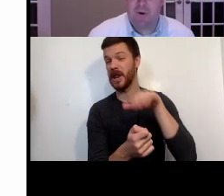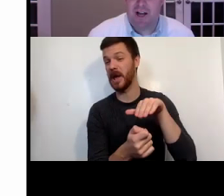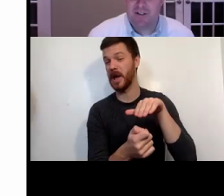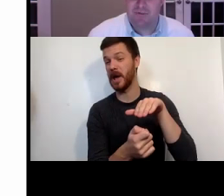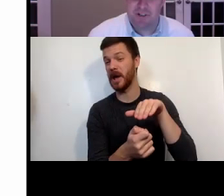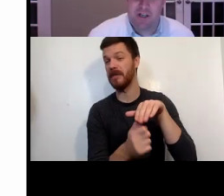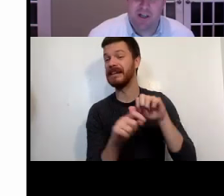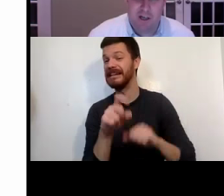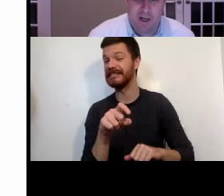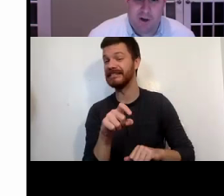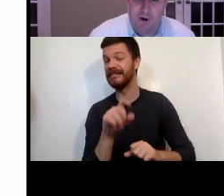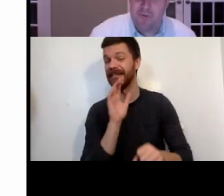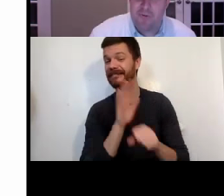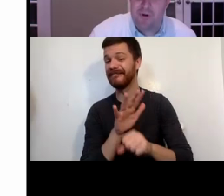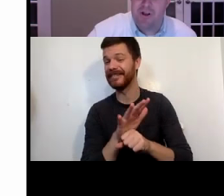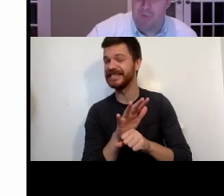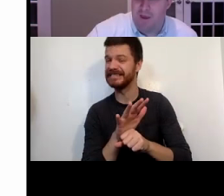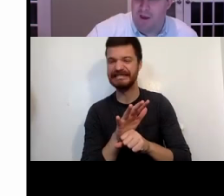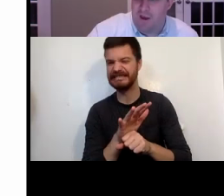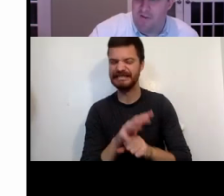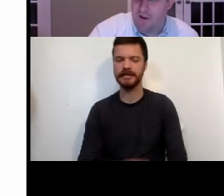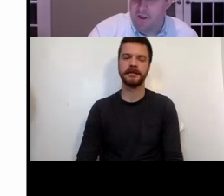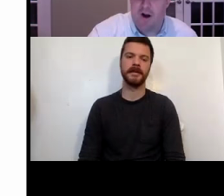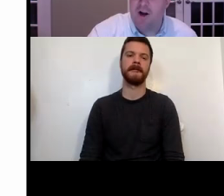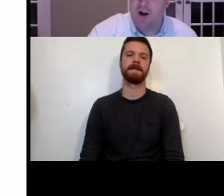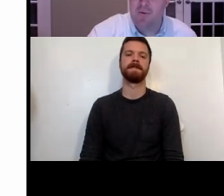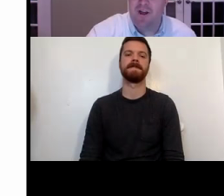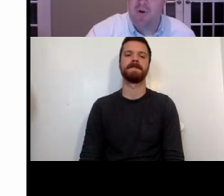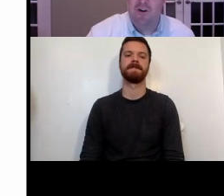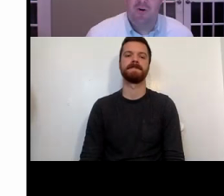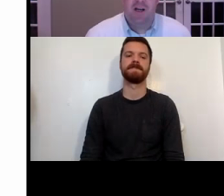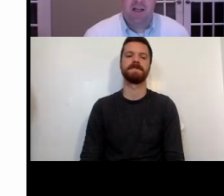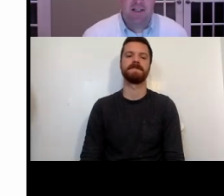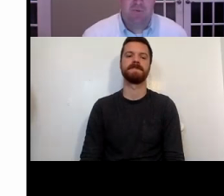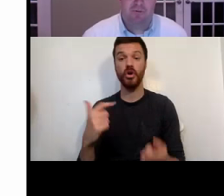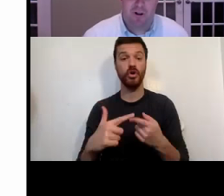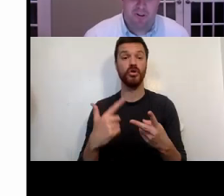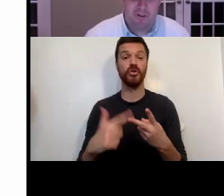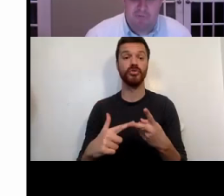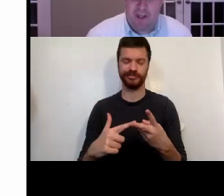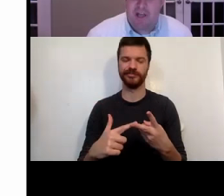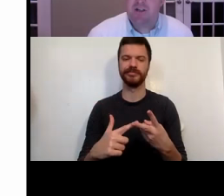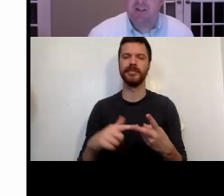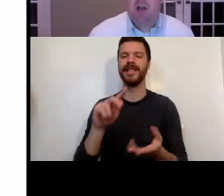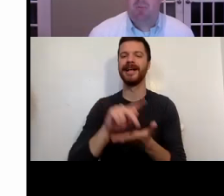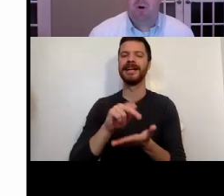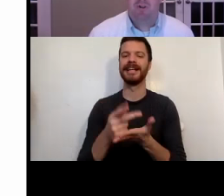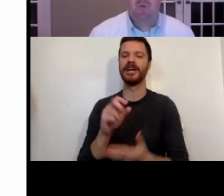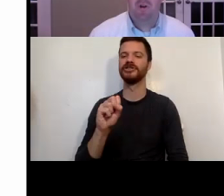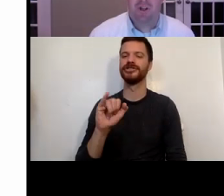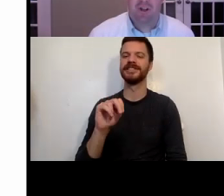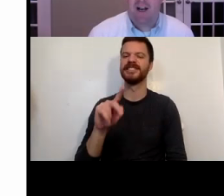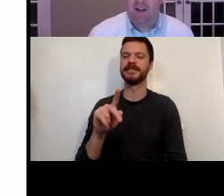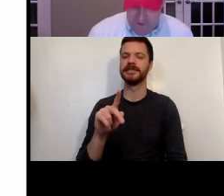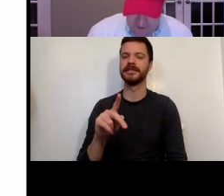necessary but not sufficient ultimately. The other thing arguably that we do is we fall into the trap of the kitchen sink approach. We